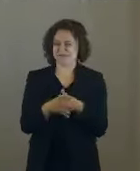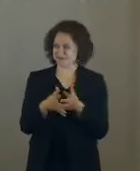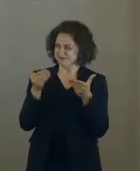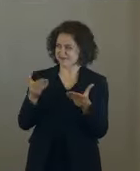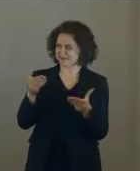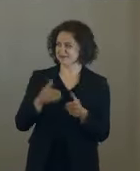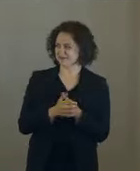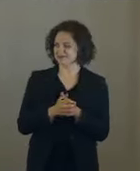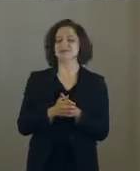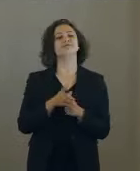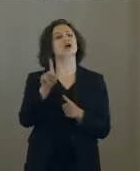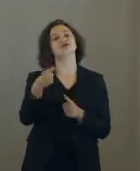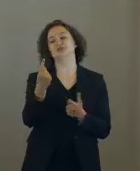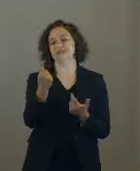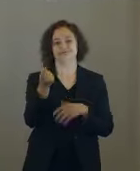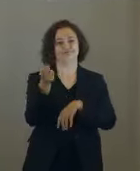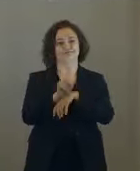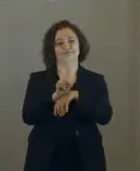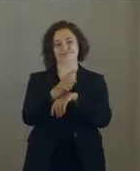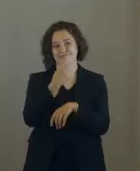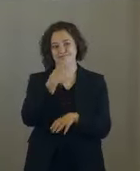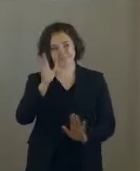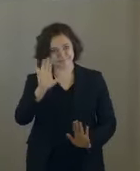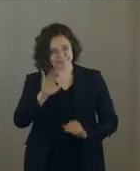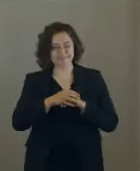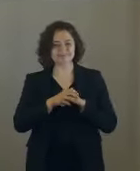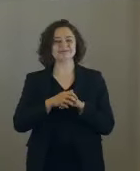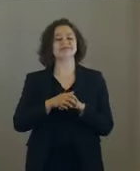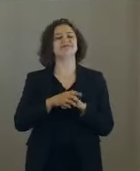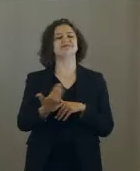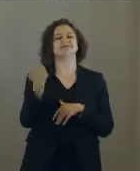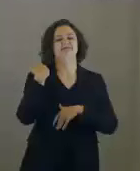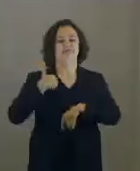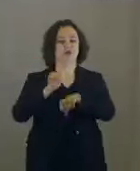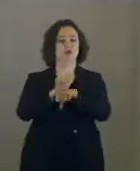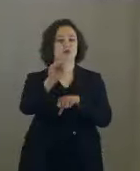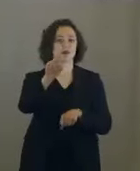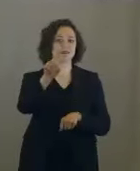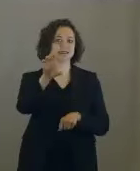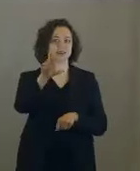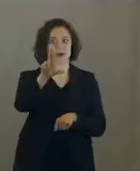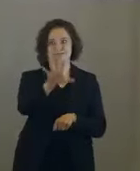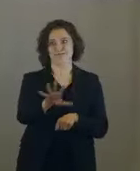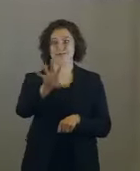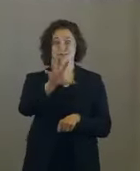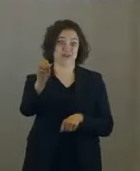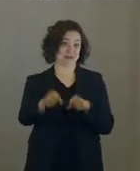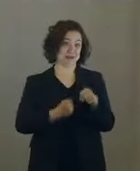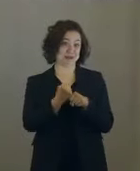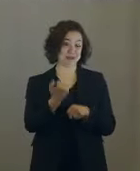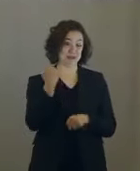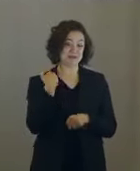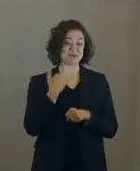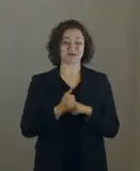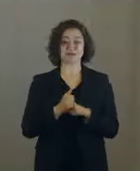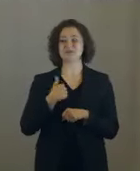right ahead, Fred. I'm just here to say hello. When I was with the department some 50 years ago, I attended